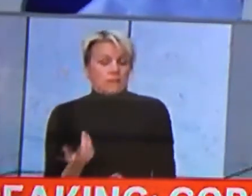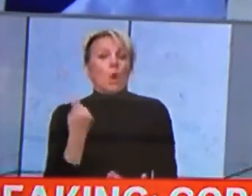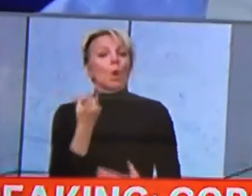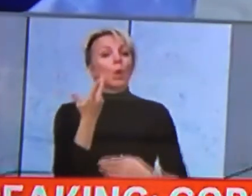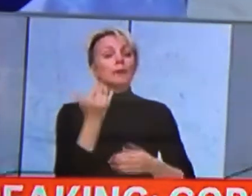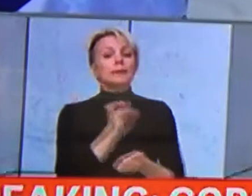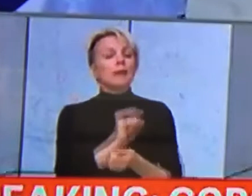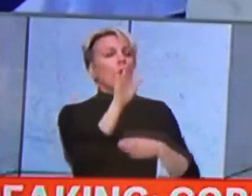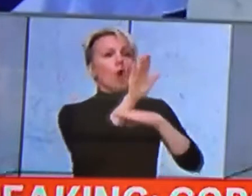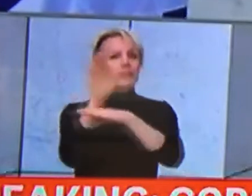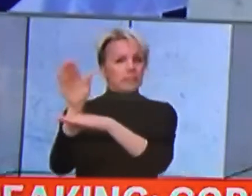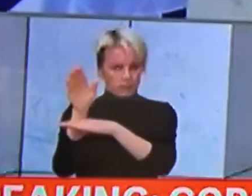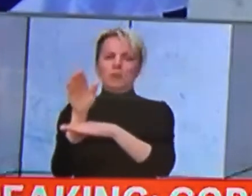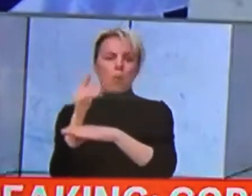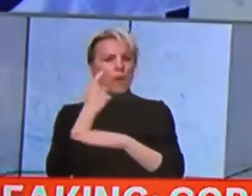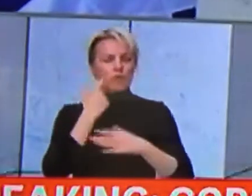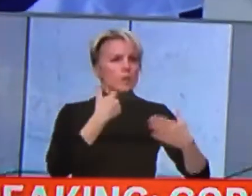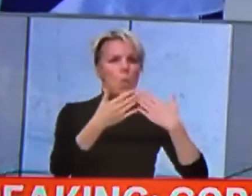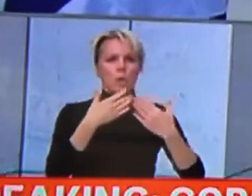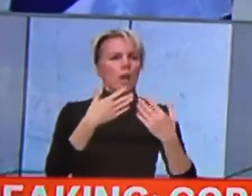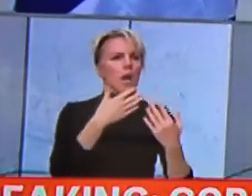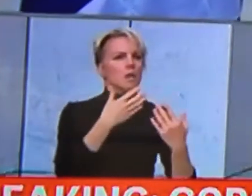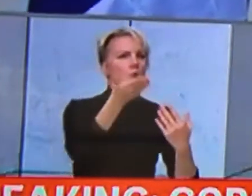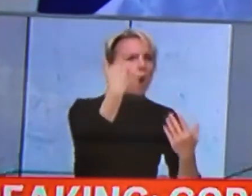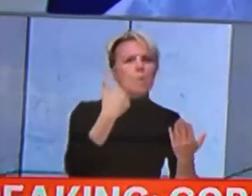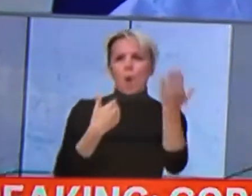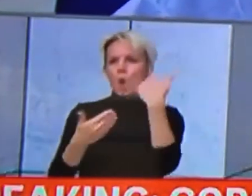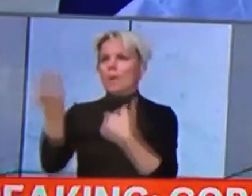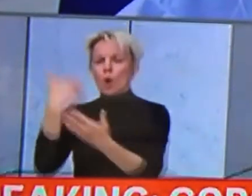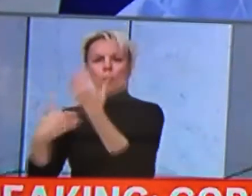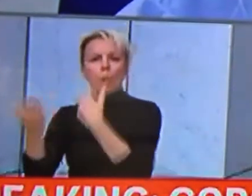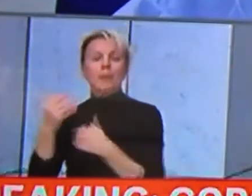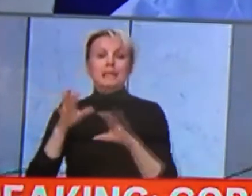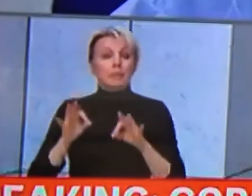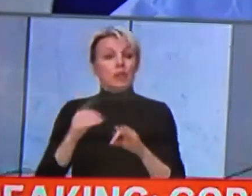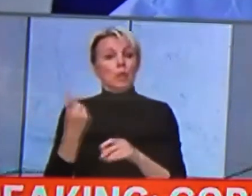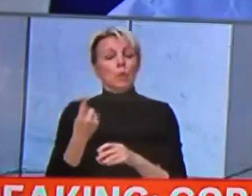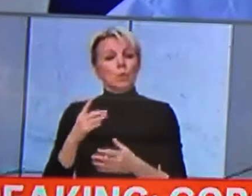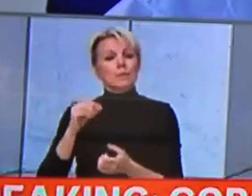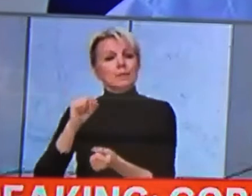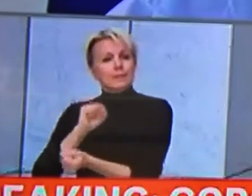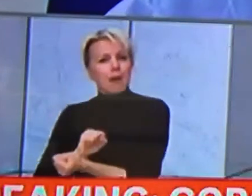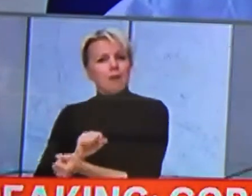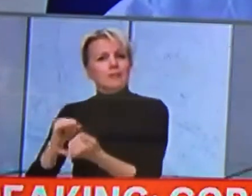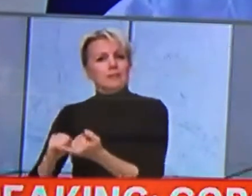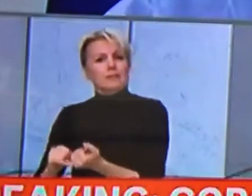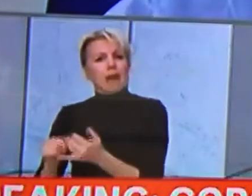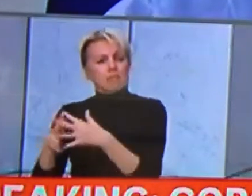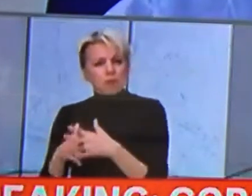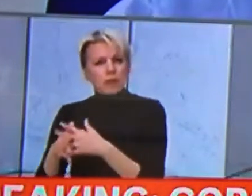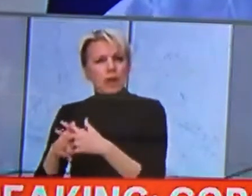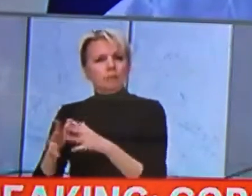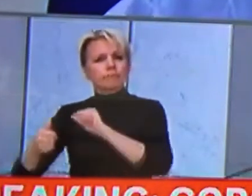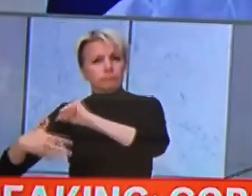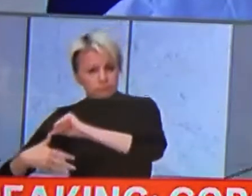yes, we've got an arrangement currently in place for those who are stranded in South America, in Peru, and we've also had